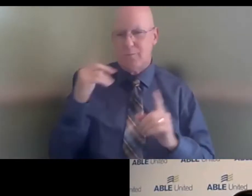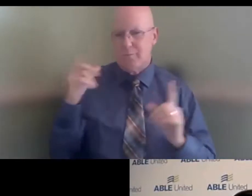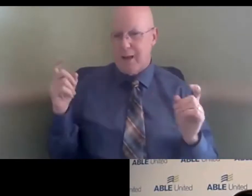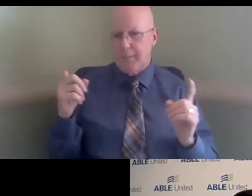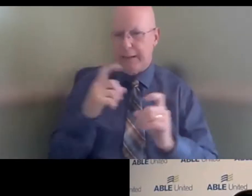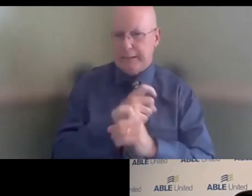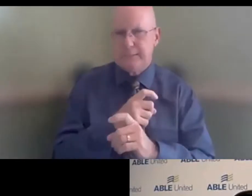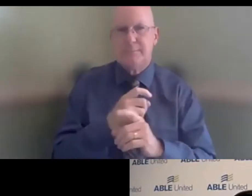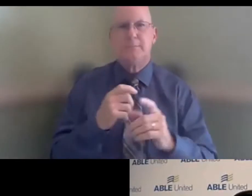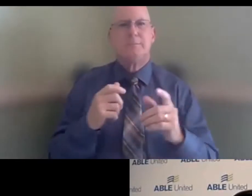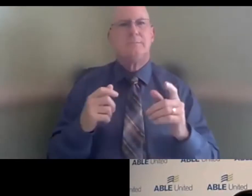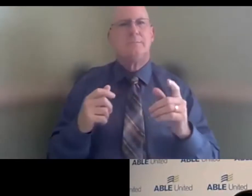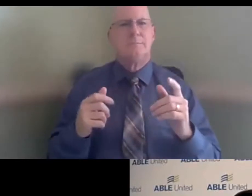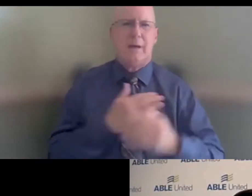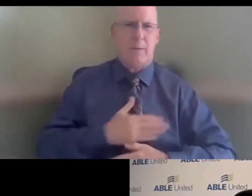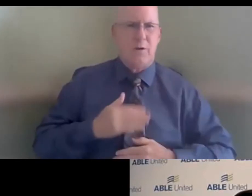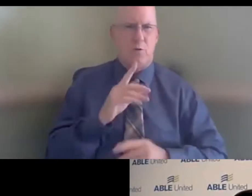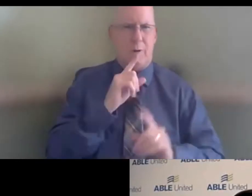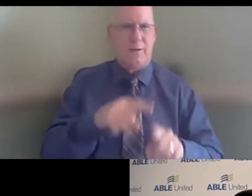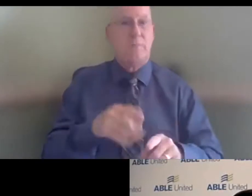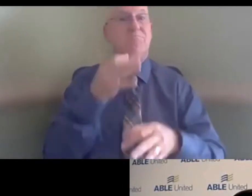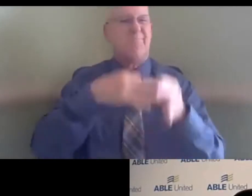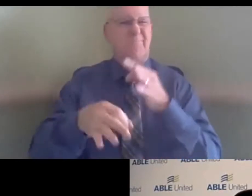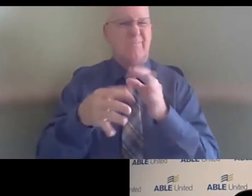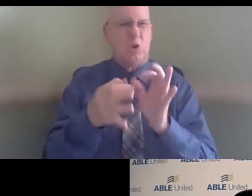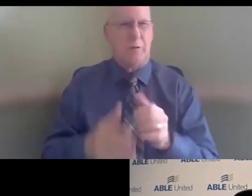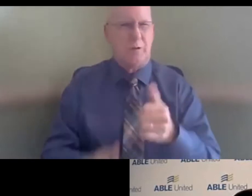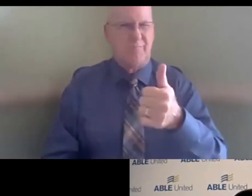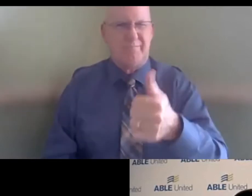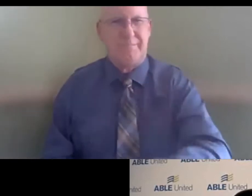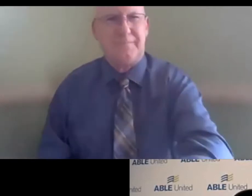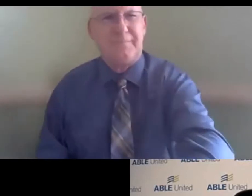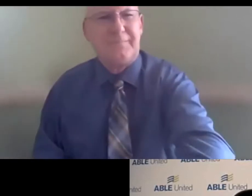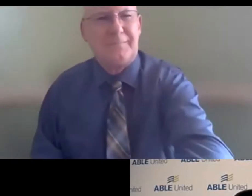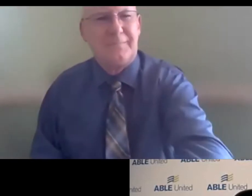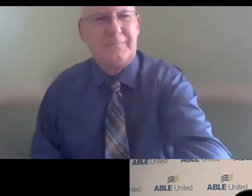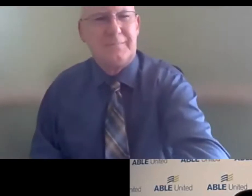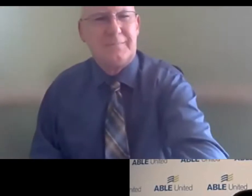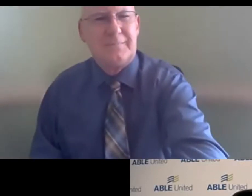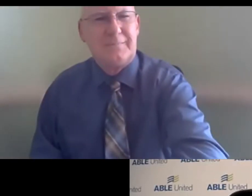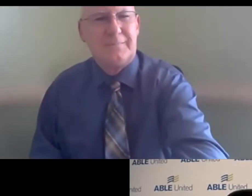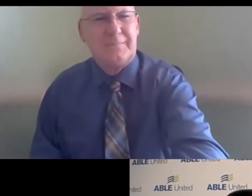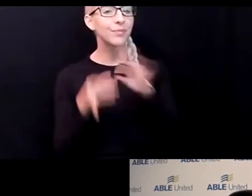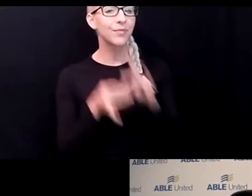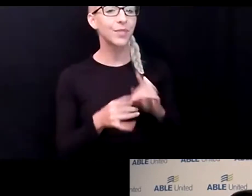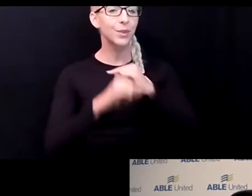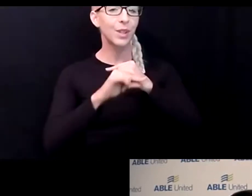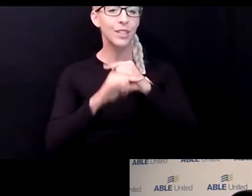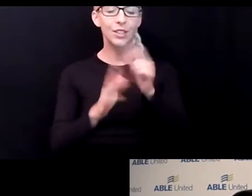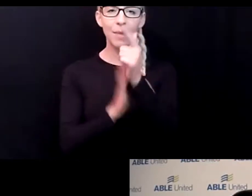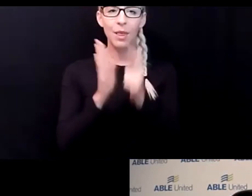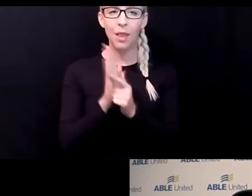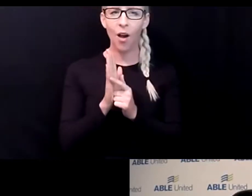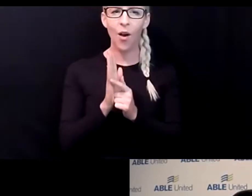question there, and I appreciate your answer. Question on guardianship law. What happens if there's no plan in place